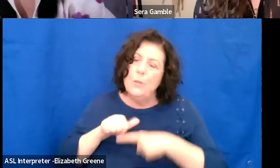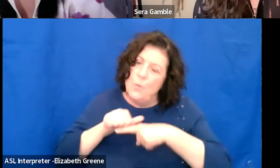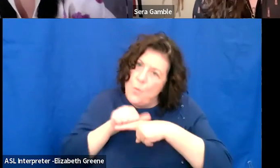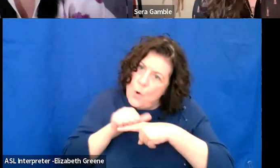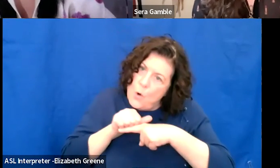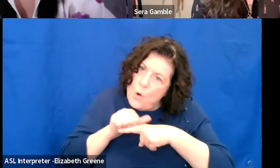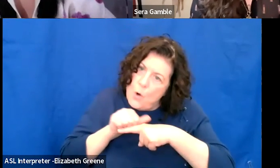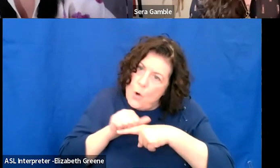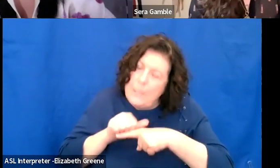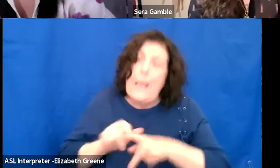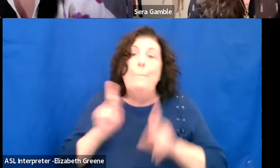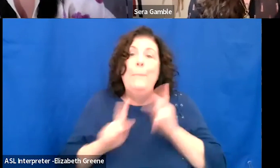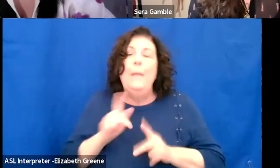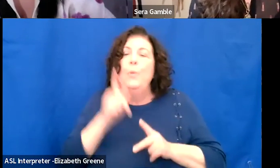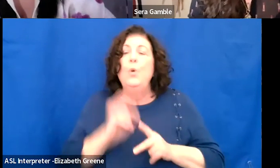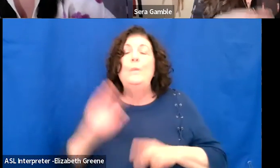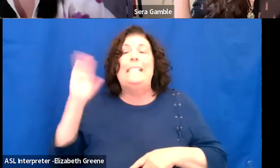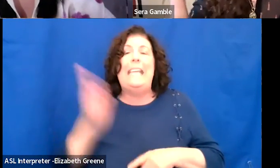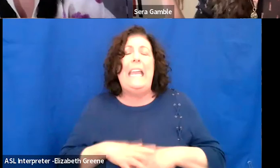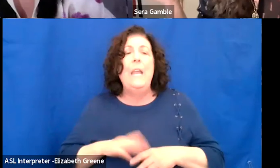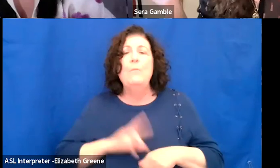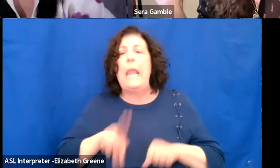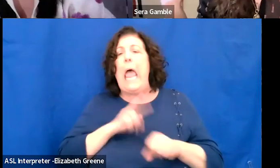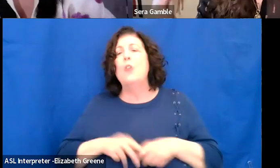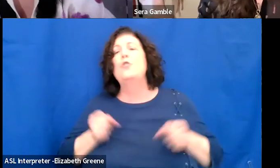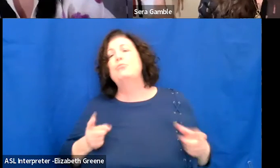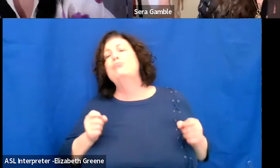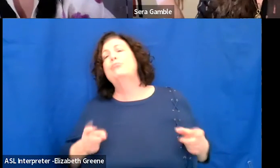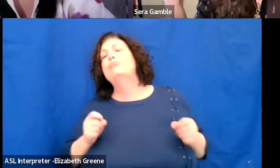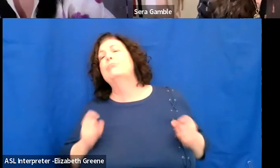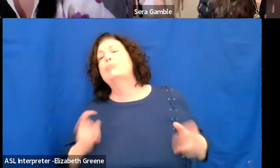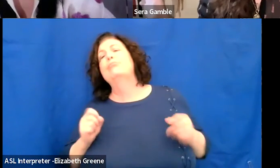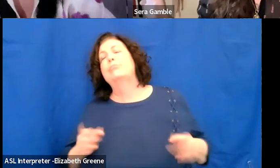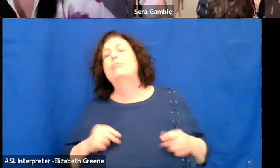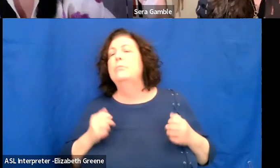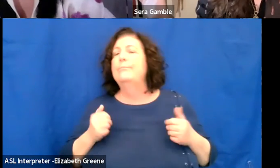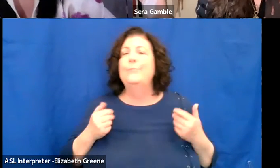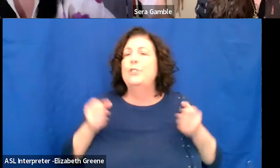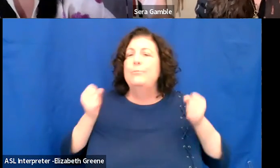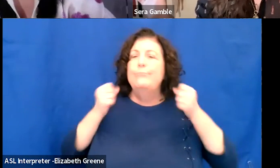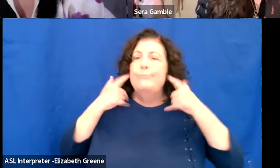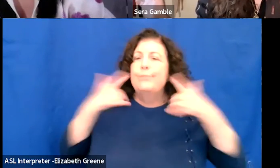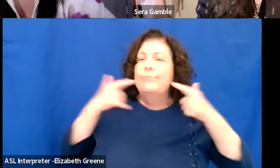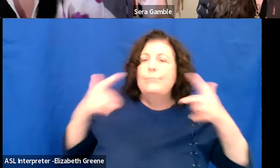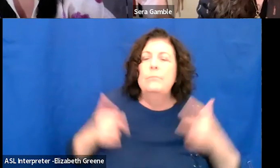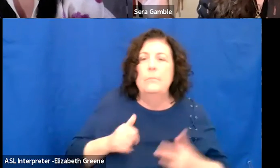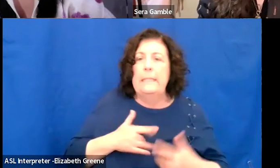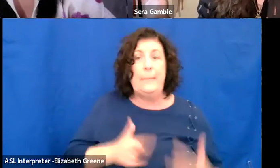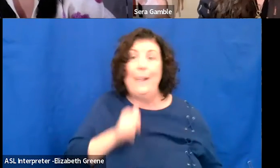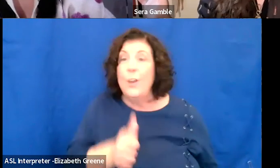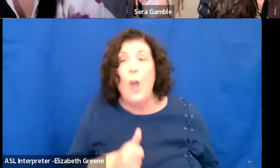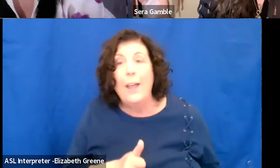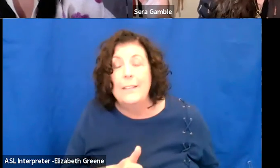cuff aren't. That's right. And those who are, that's their superpower. Don't worry about them. Like, I pitched